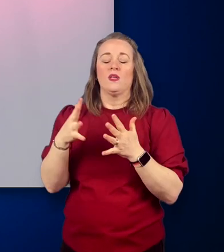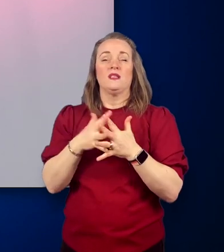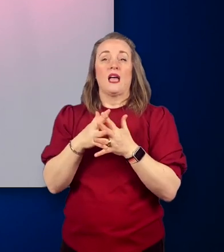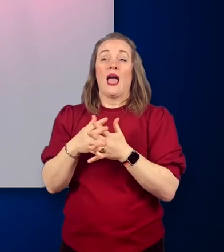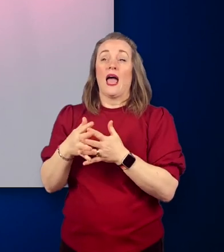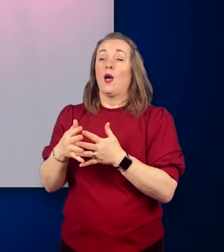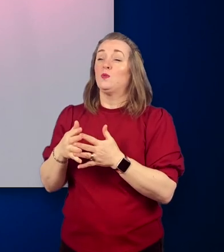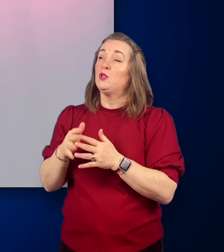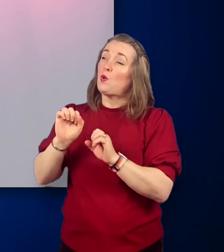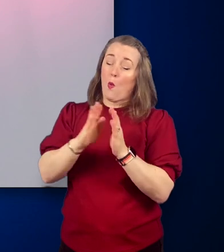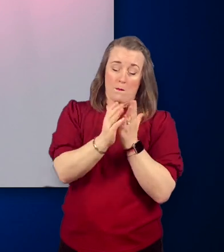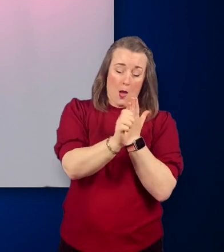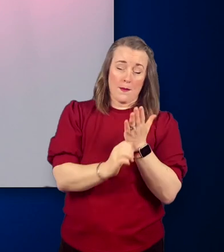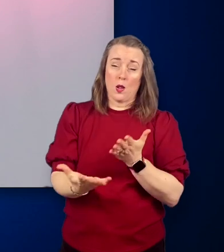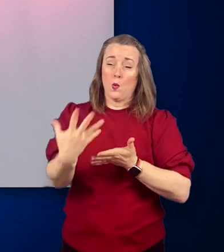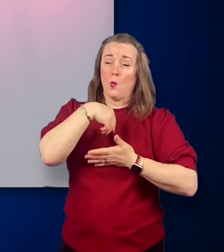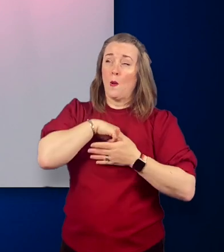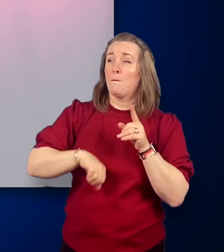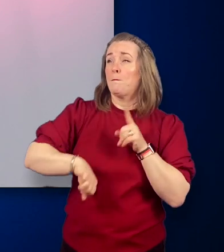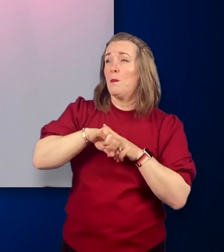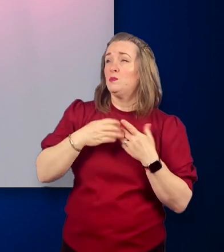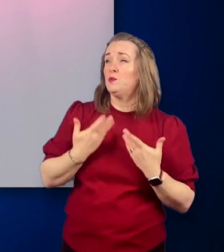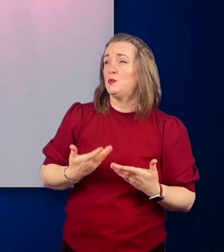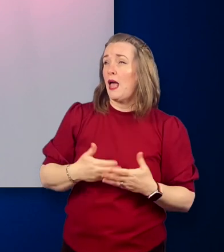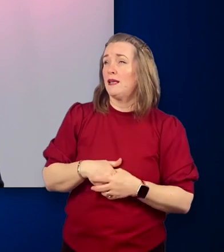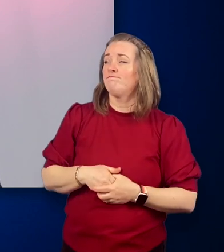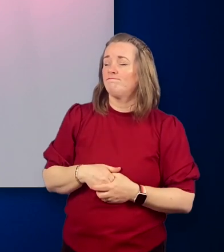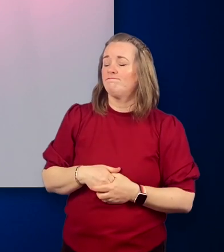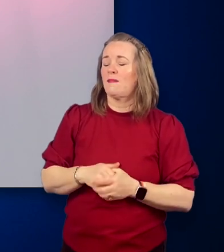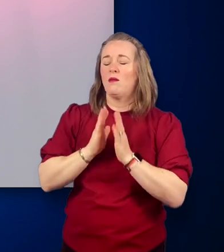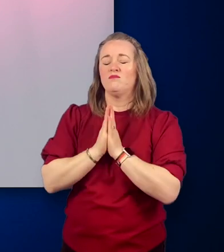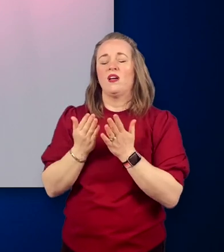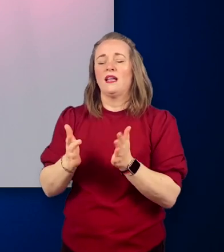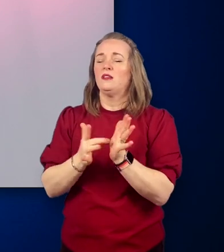is amazing. And I pray now in Jesus' name